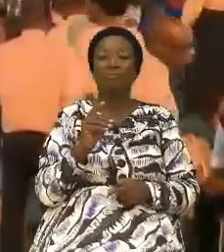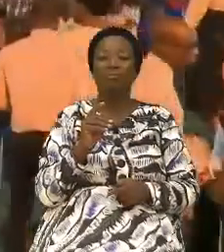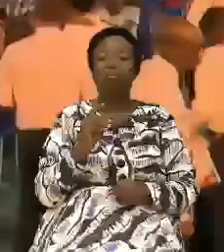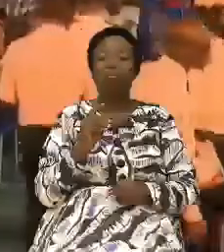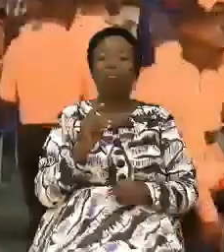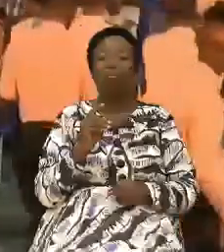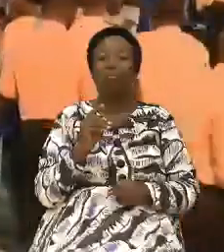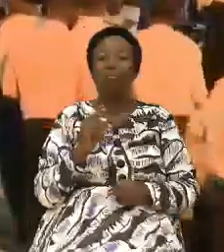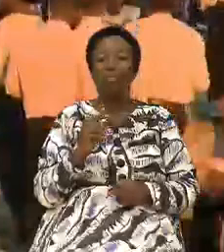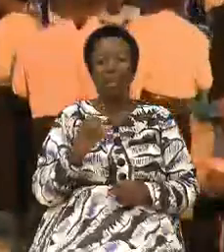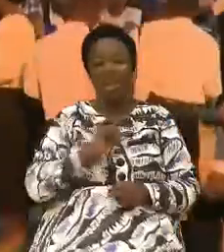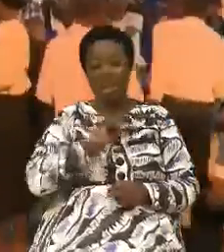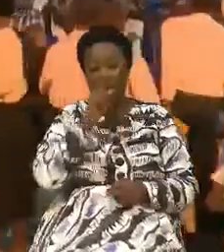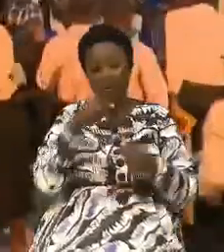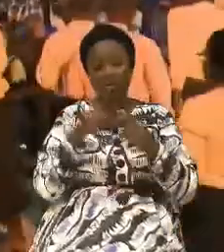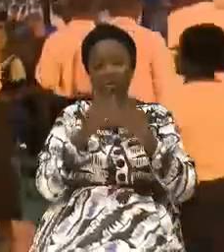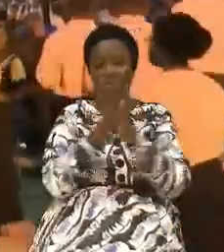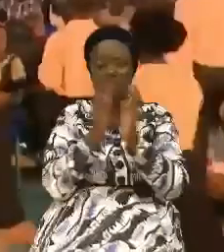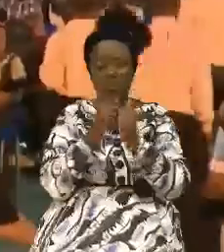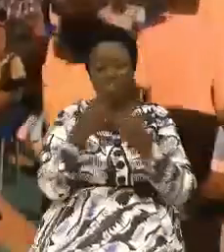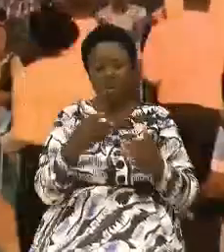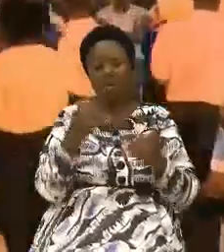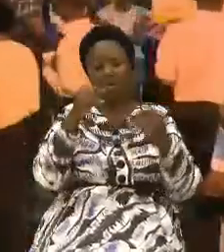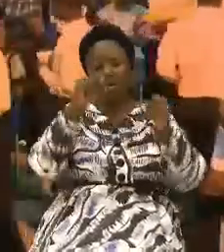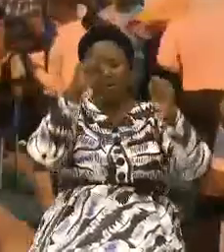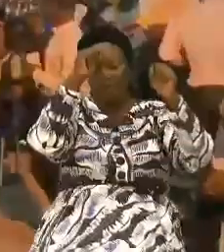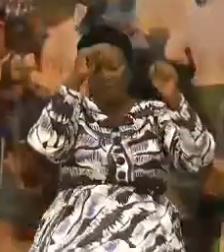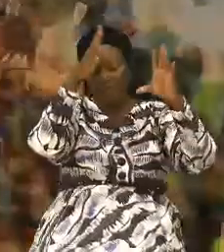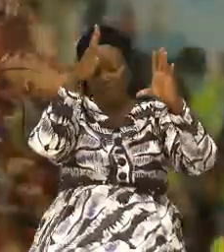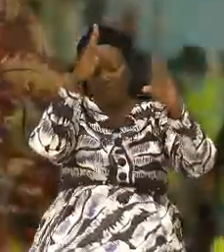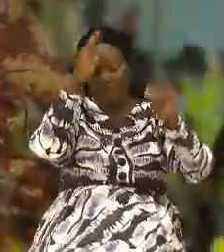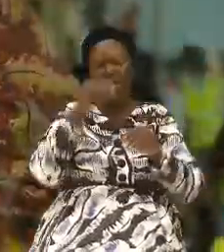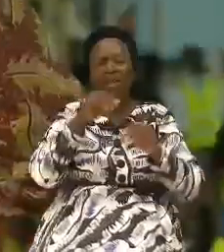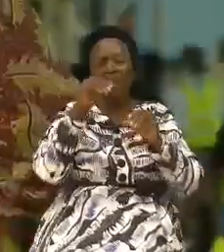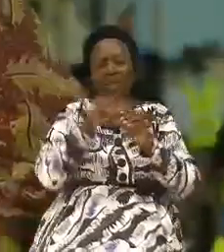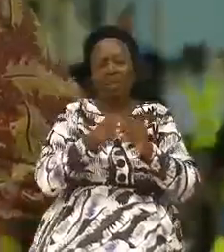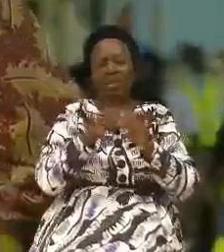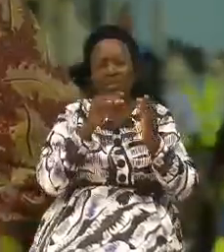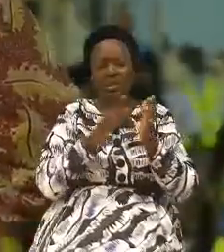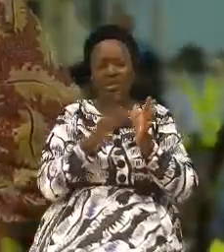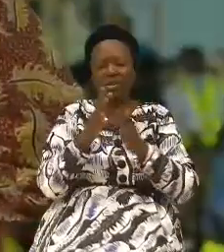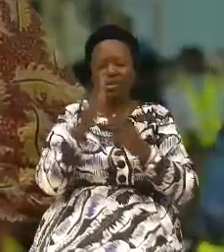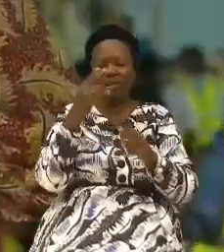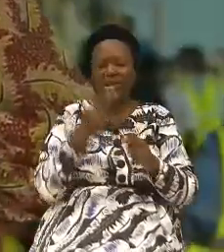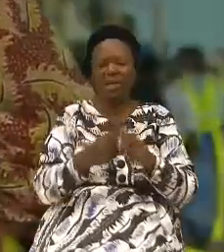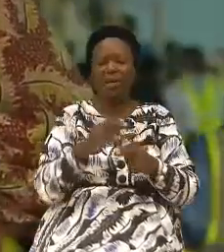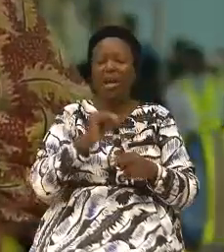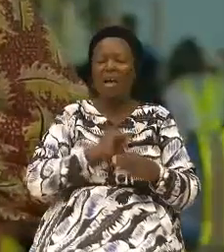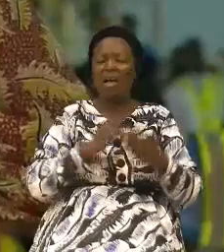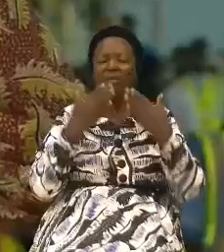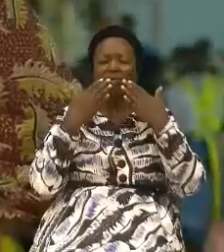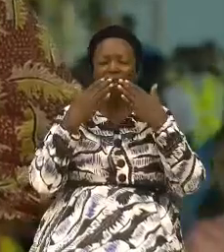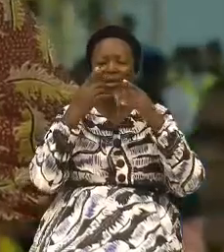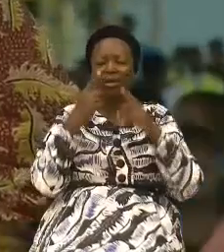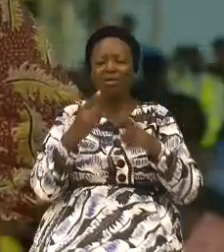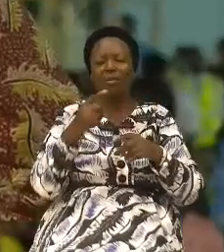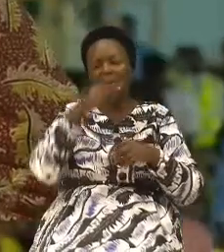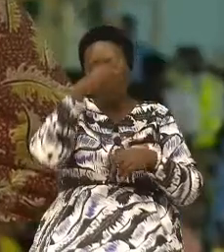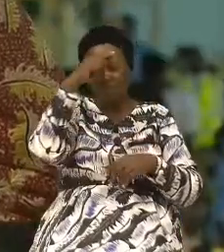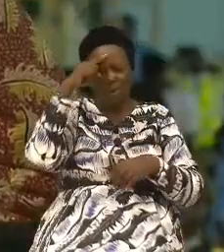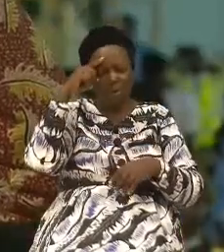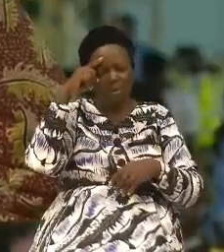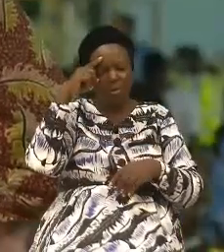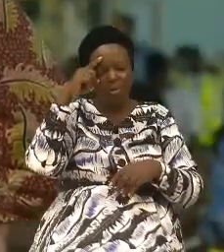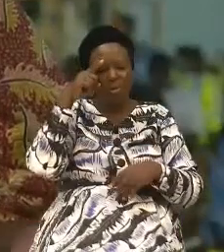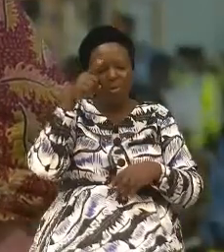I'm going to pray with you now. Father, in Jesus' name, I thank you because you